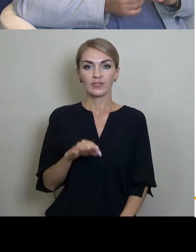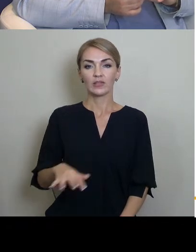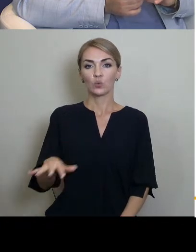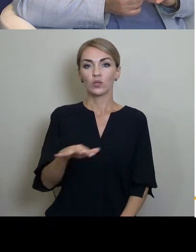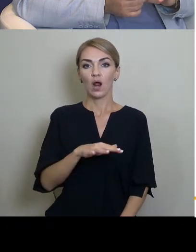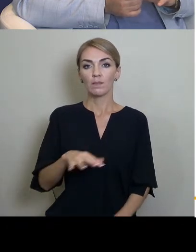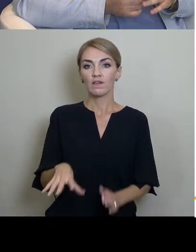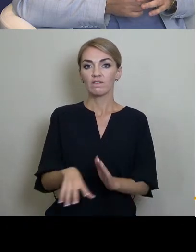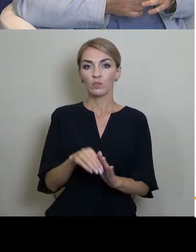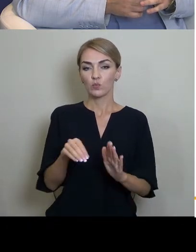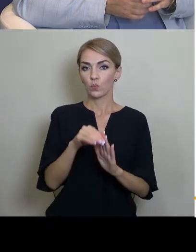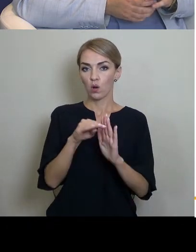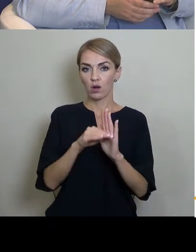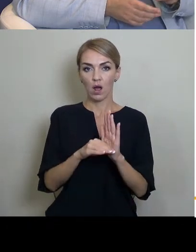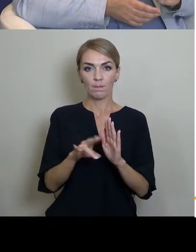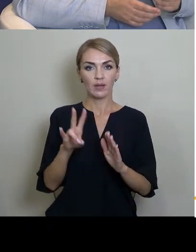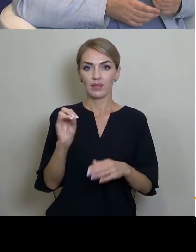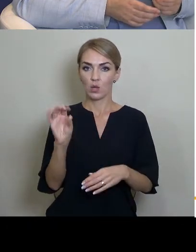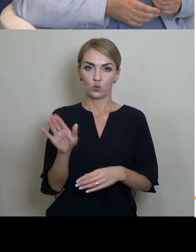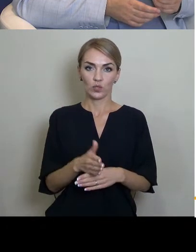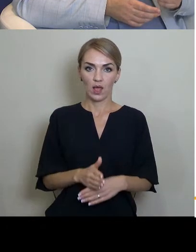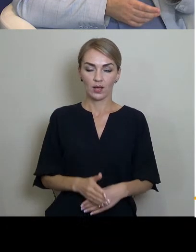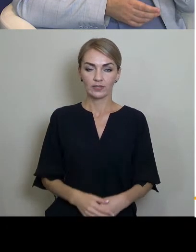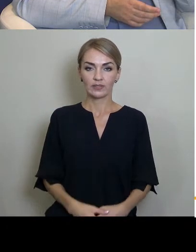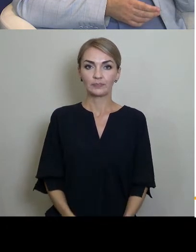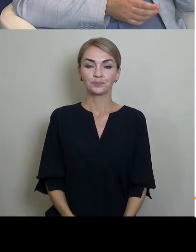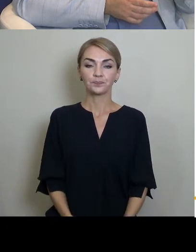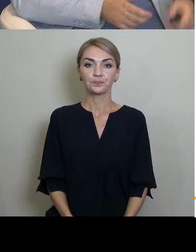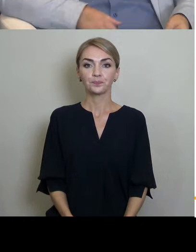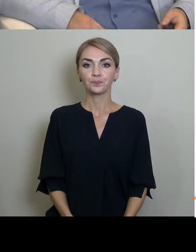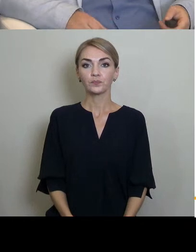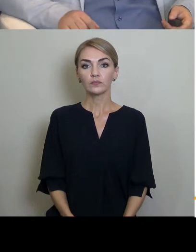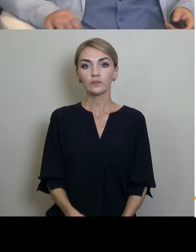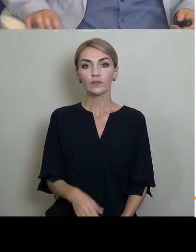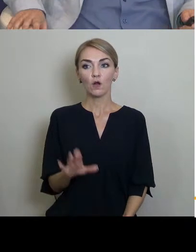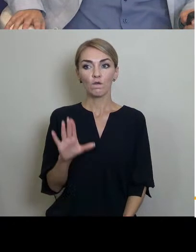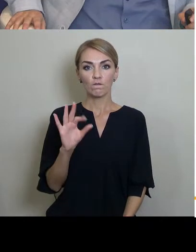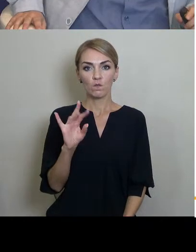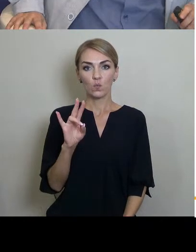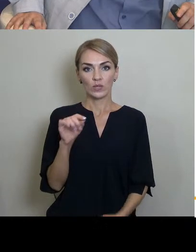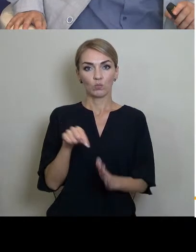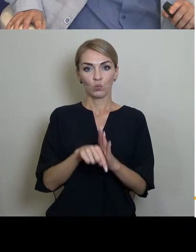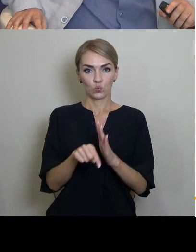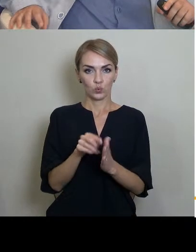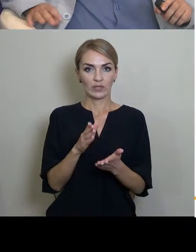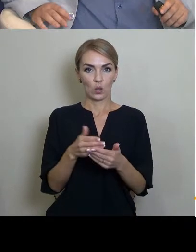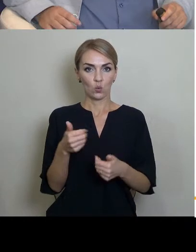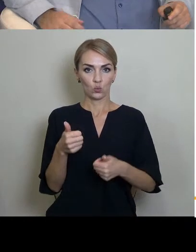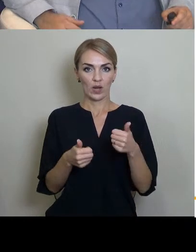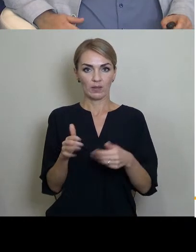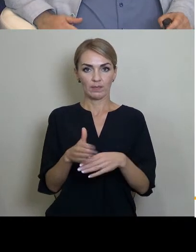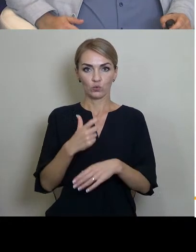1. The number 1 is not being allocated in the territorial